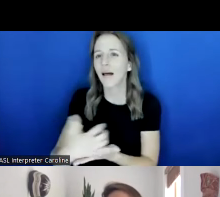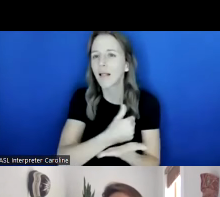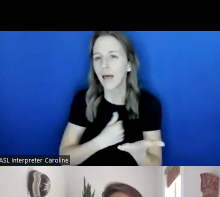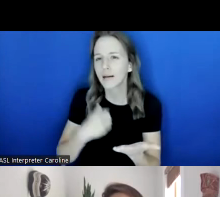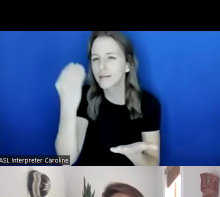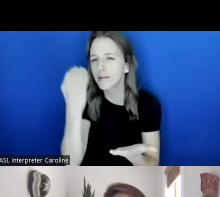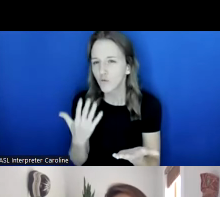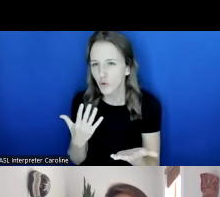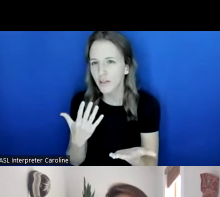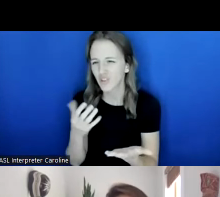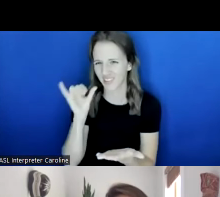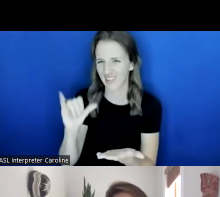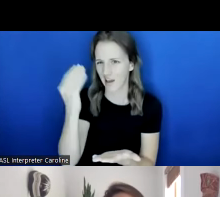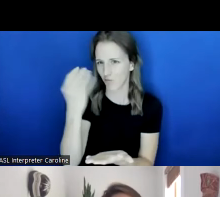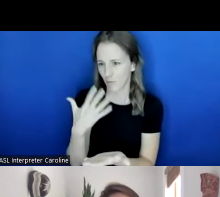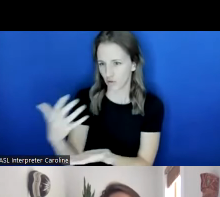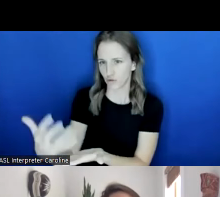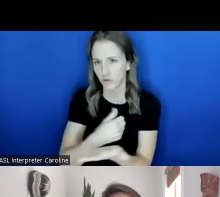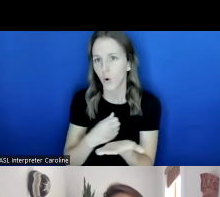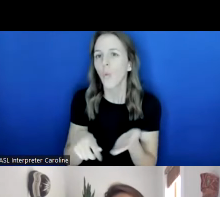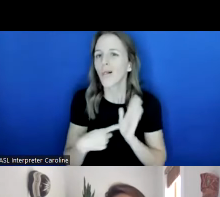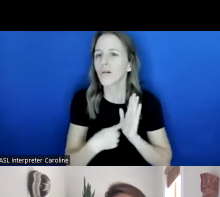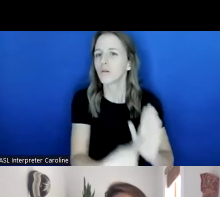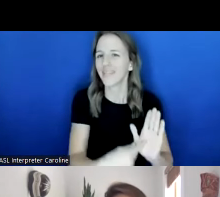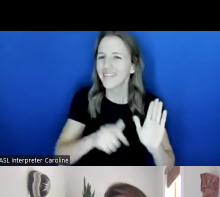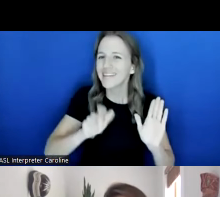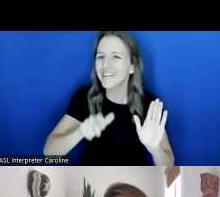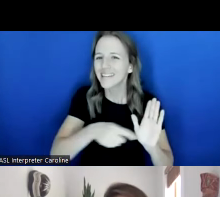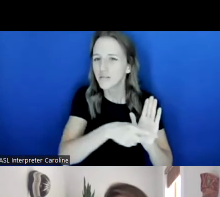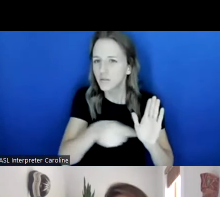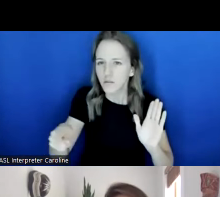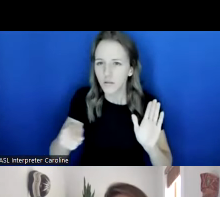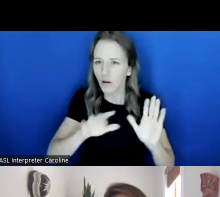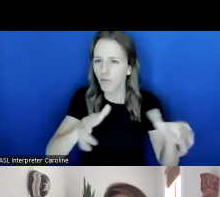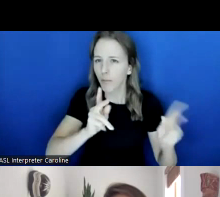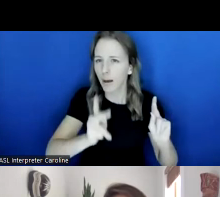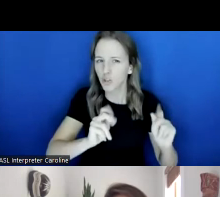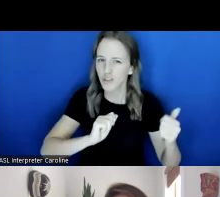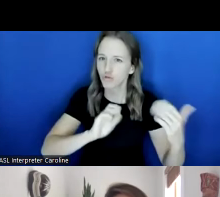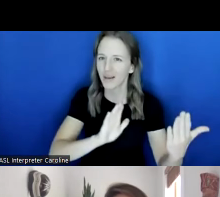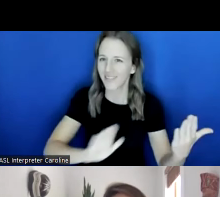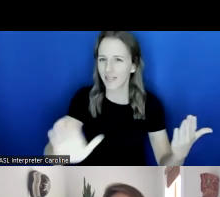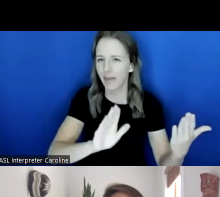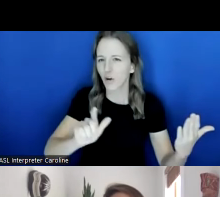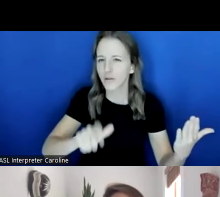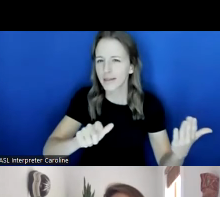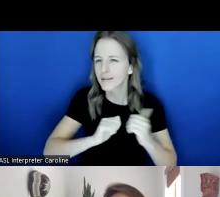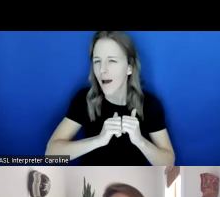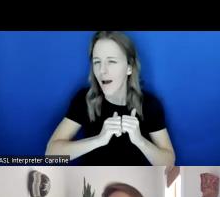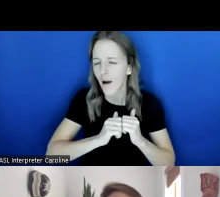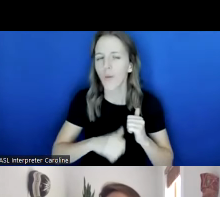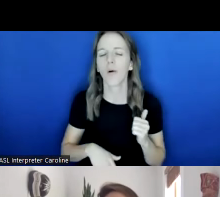help illustrate the needs and help us address the needs of these populations. And again, with